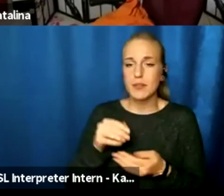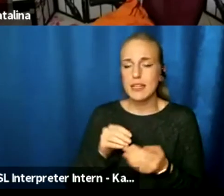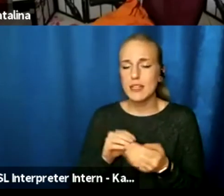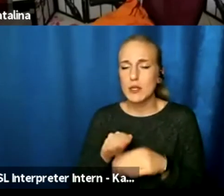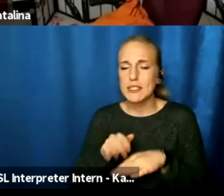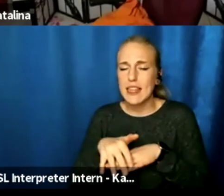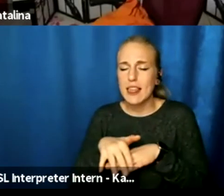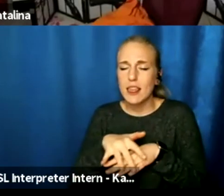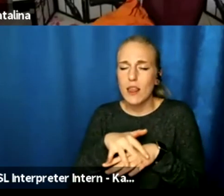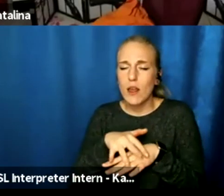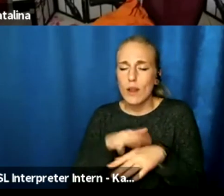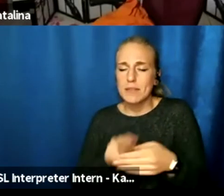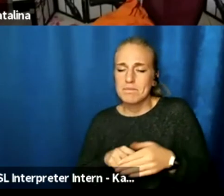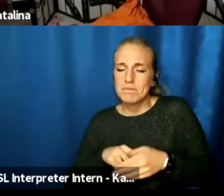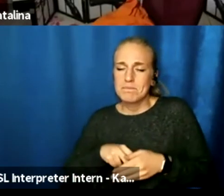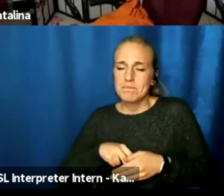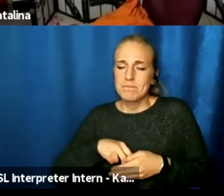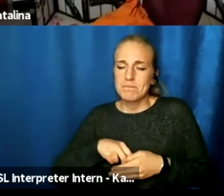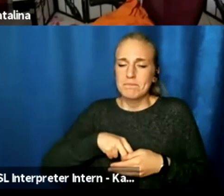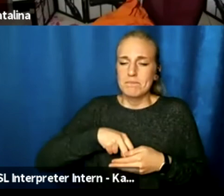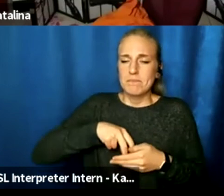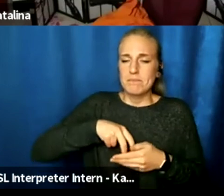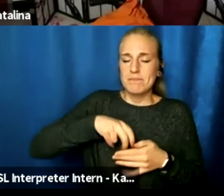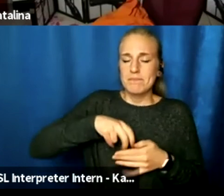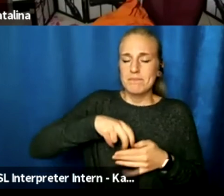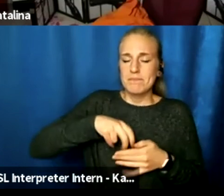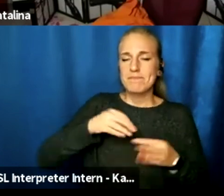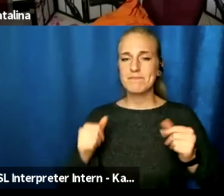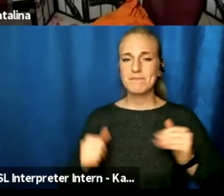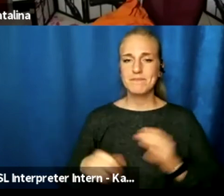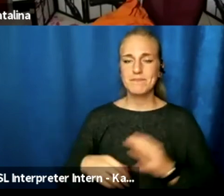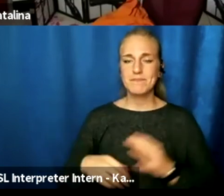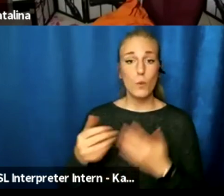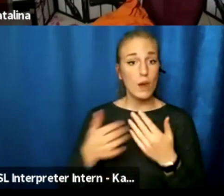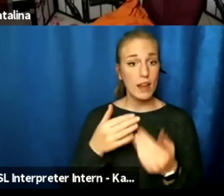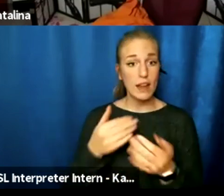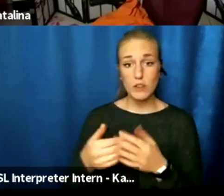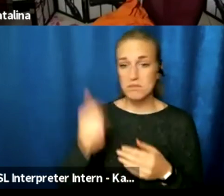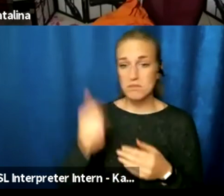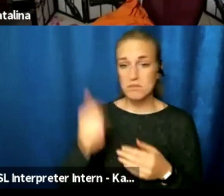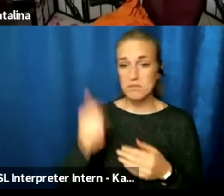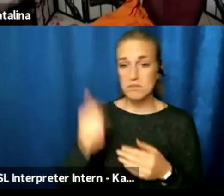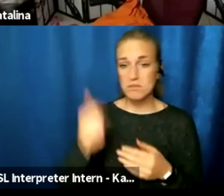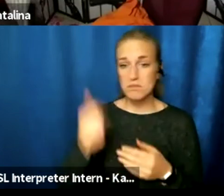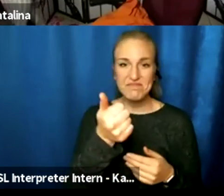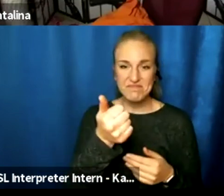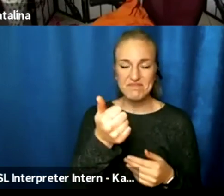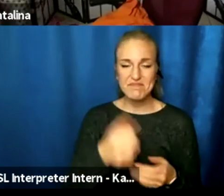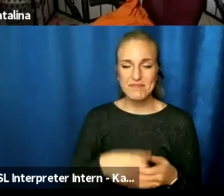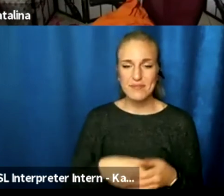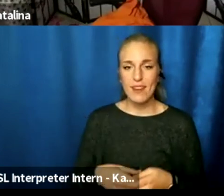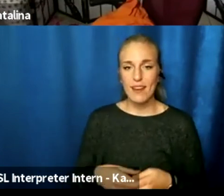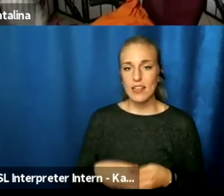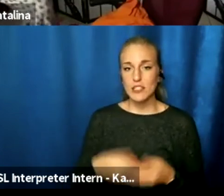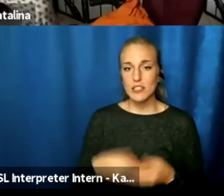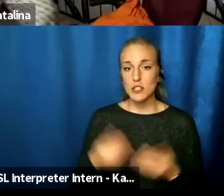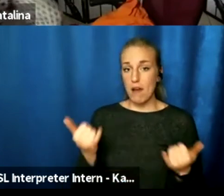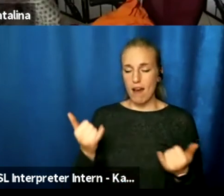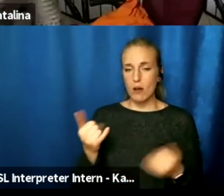there. Whatever it is, what we're going to do is listen to this